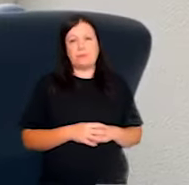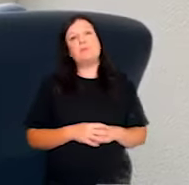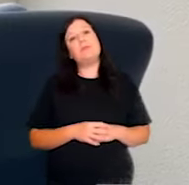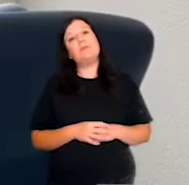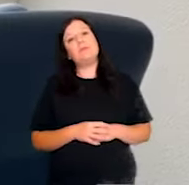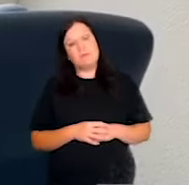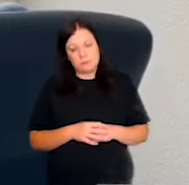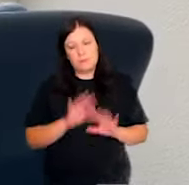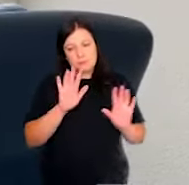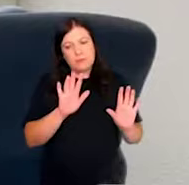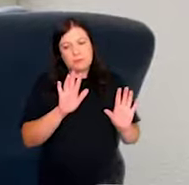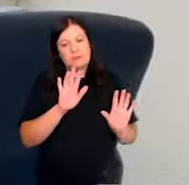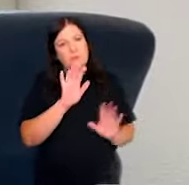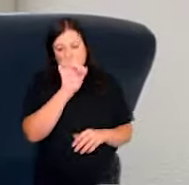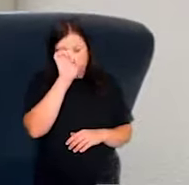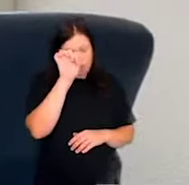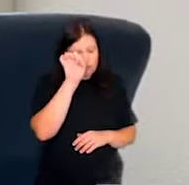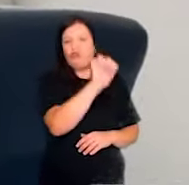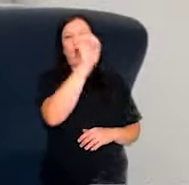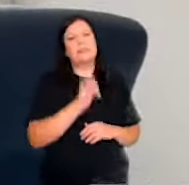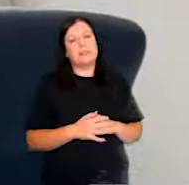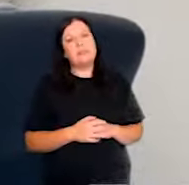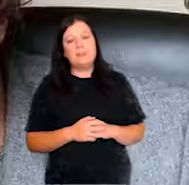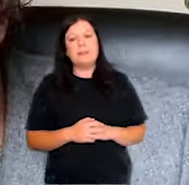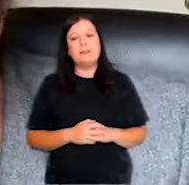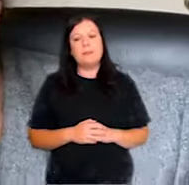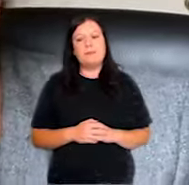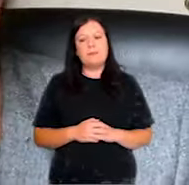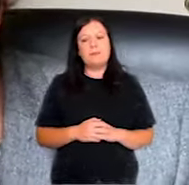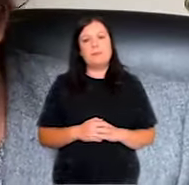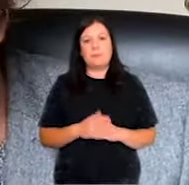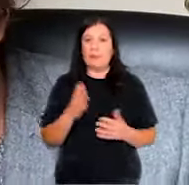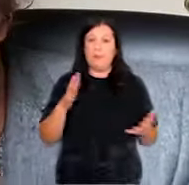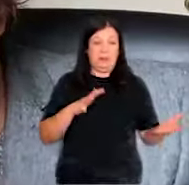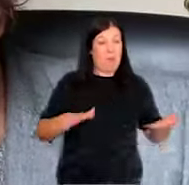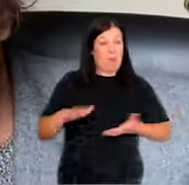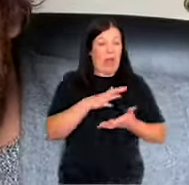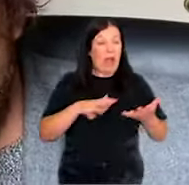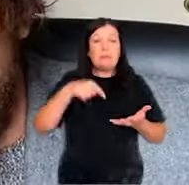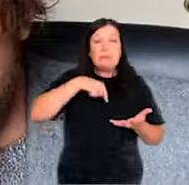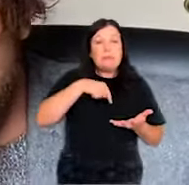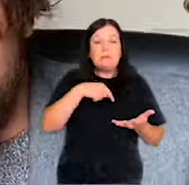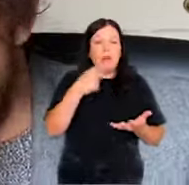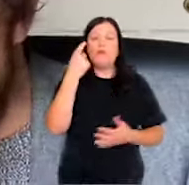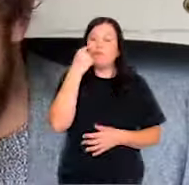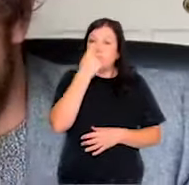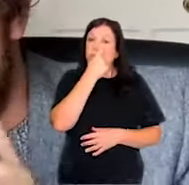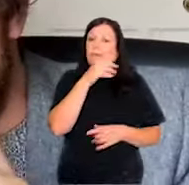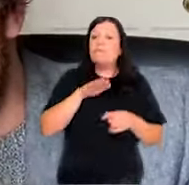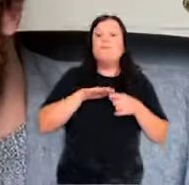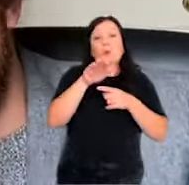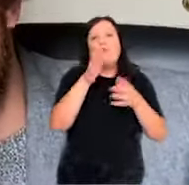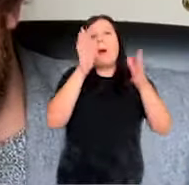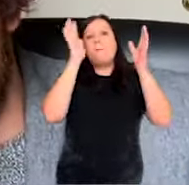Yes. Lo, you are absolutely right. This mess just goes to highlight the need